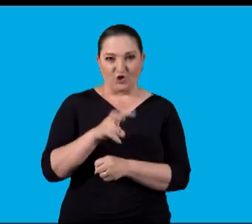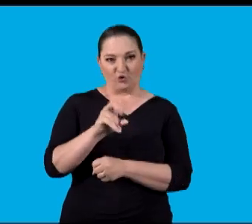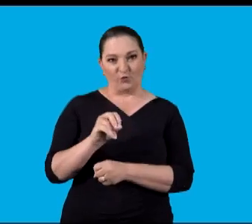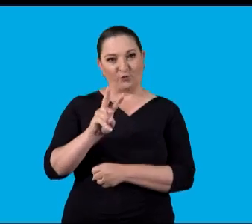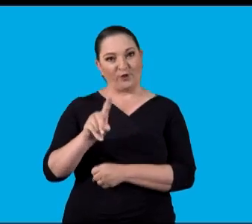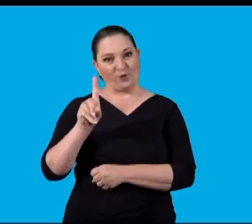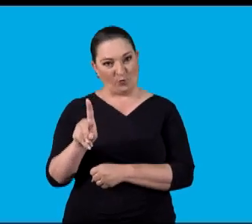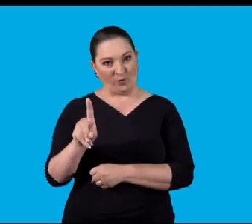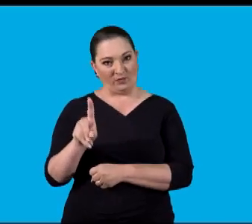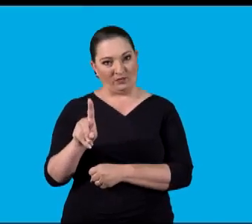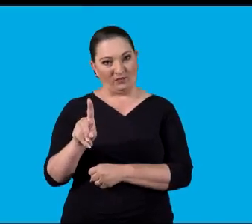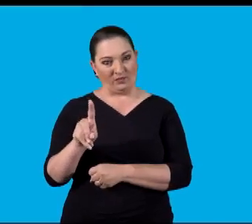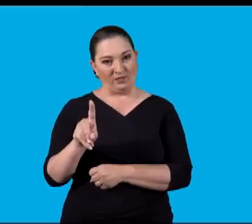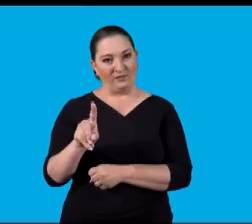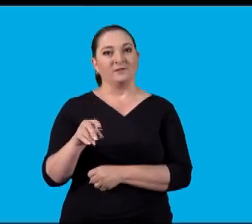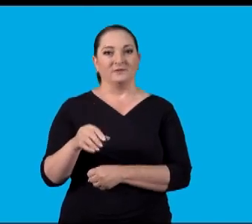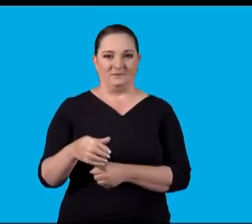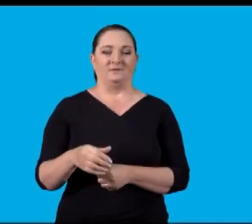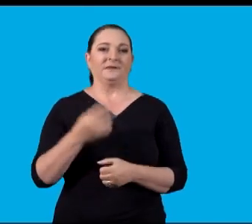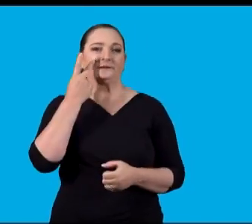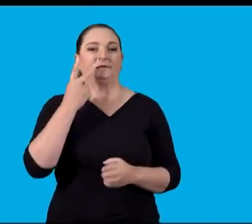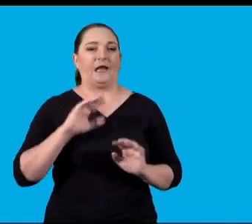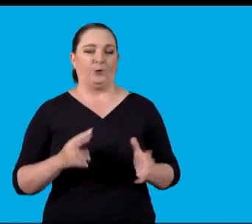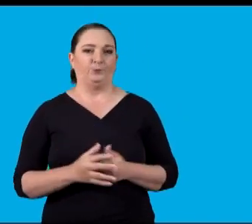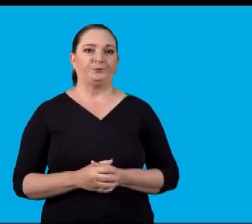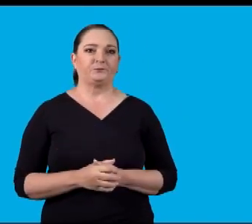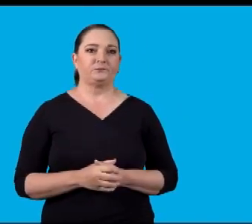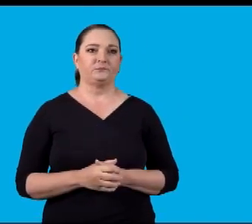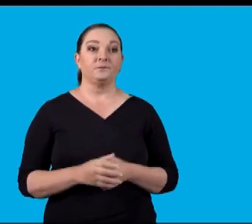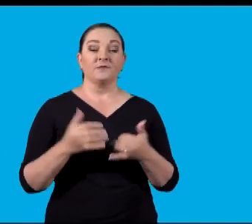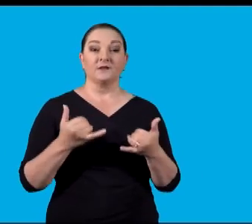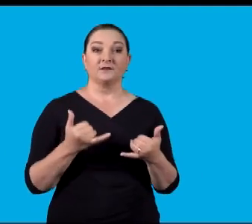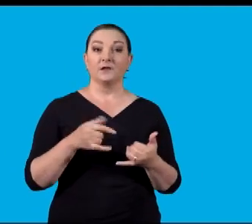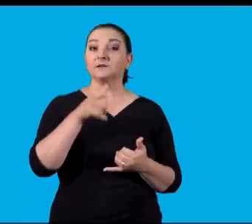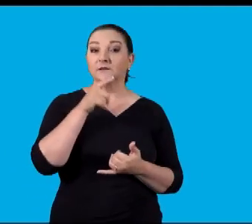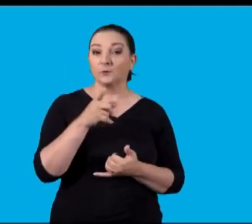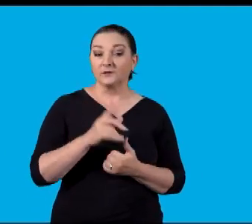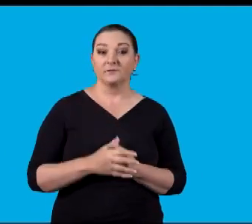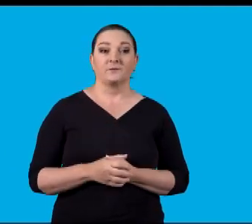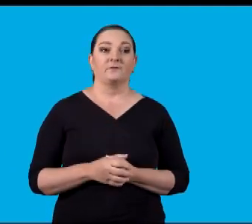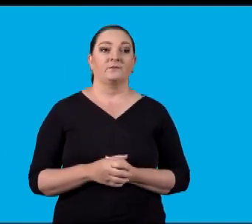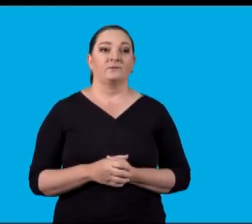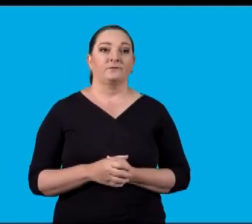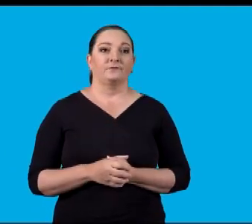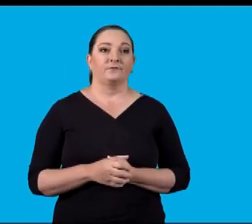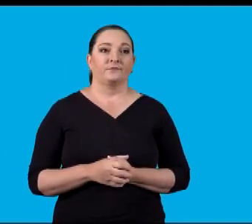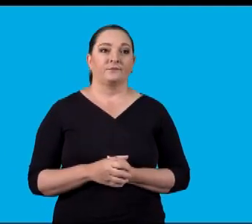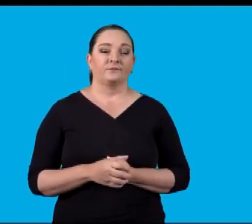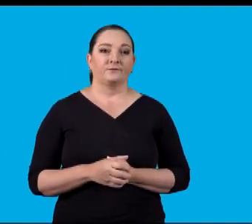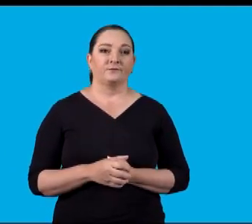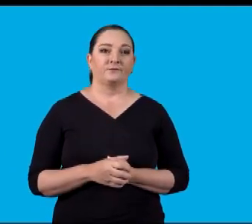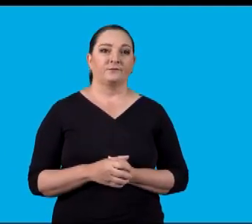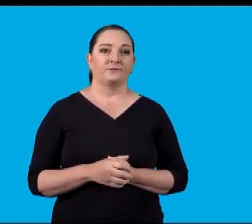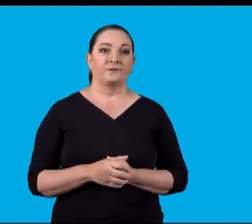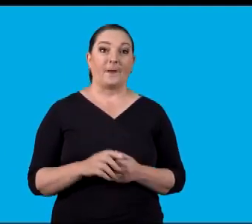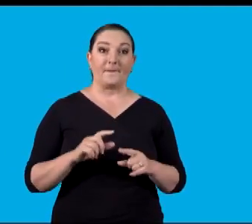2021. Then you trust in your calculator. Okay, let's see. If we come here, we'll now say on